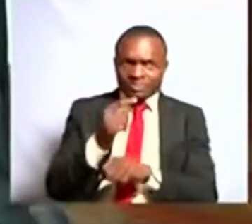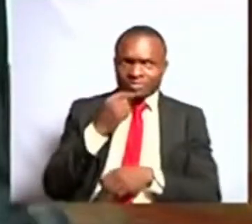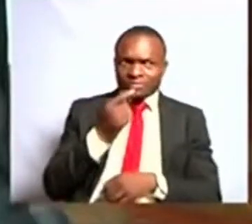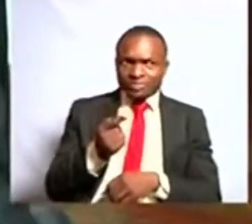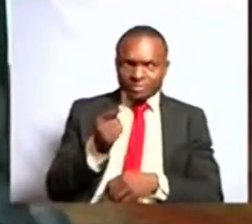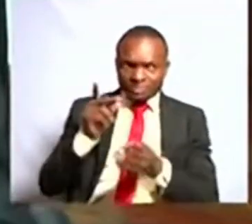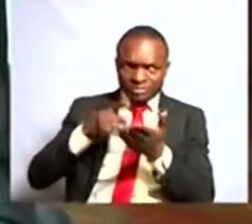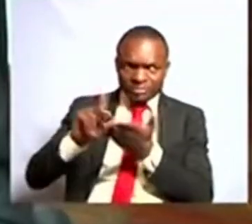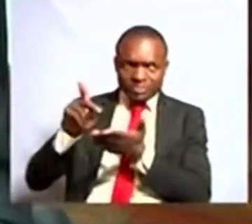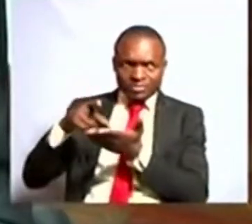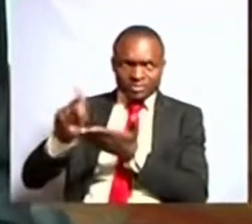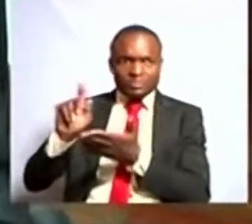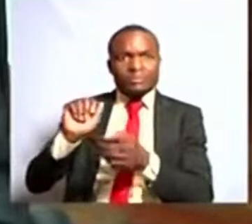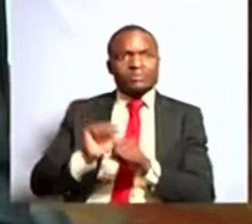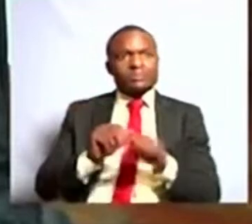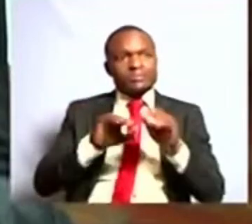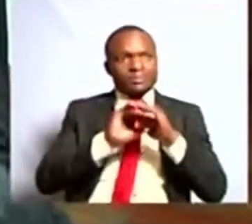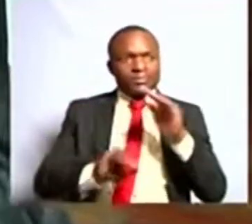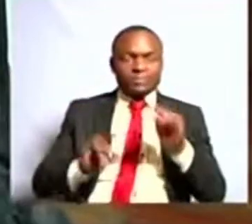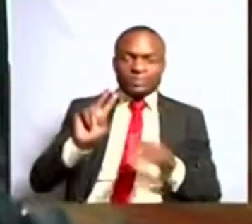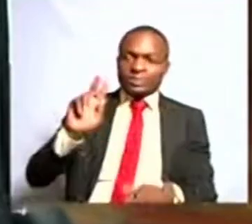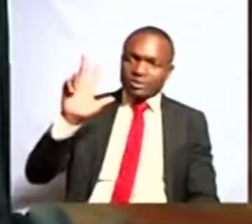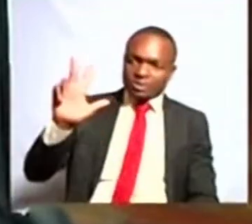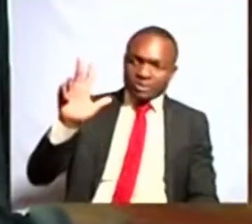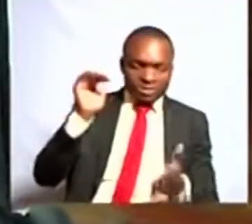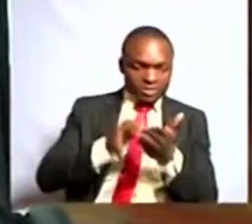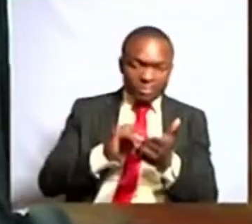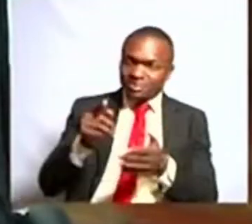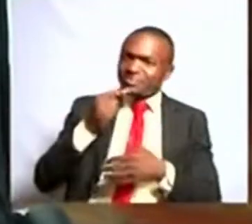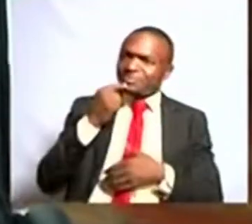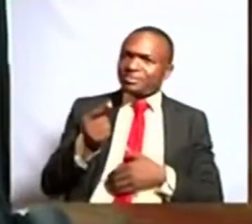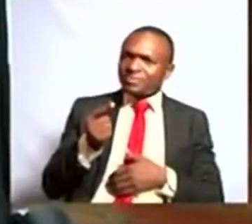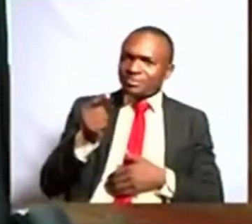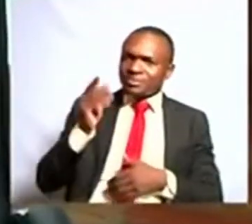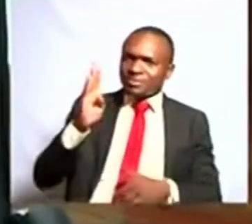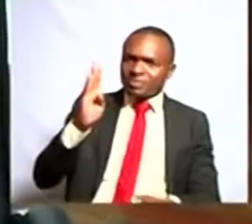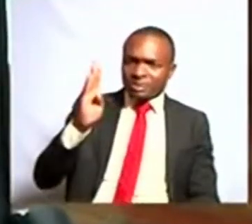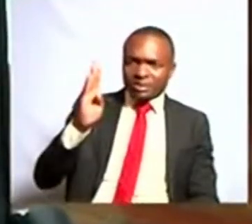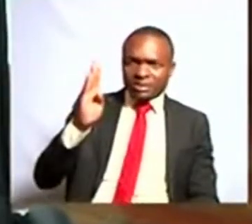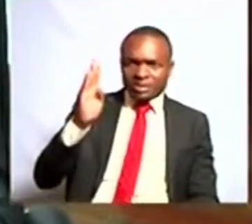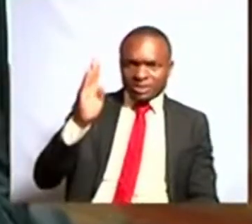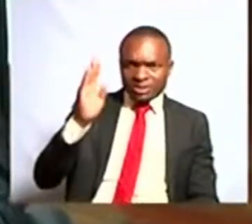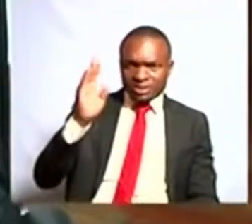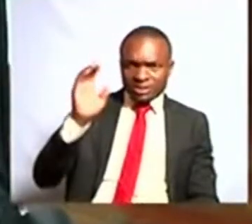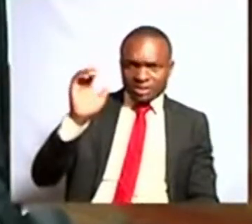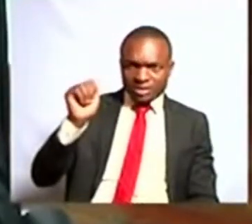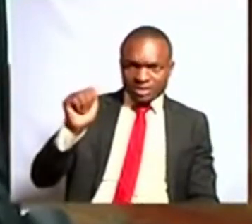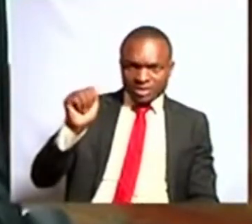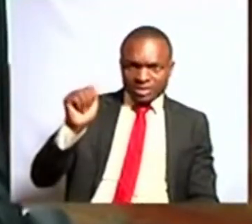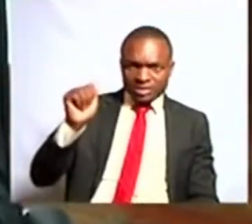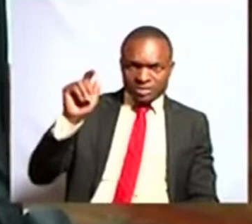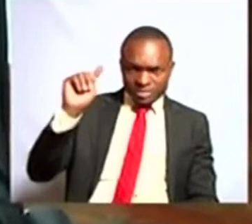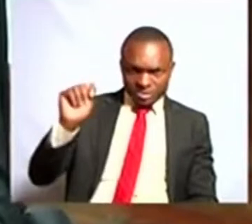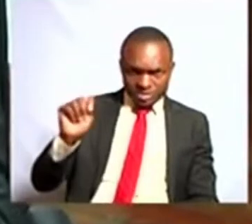paid for under this 23,000. You are claiming that BAT 632ZM,